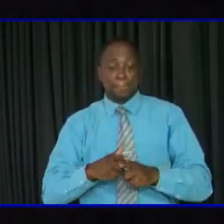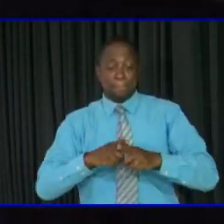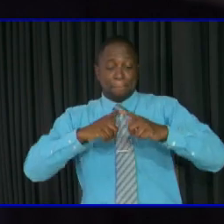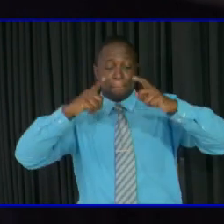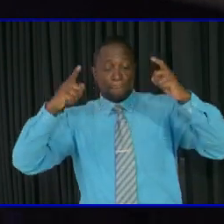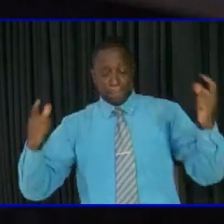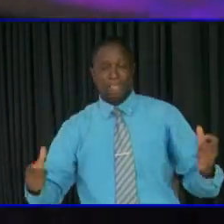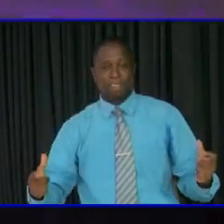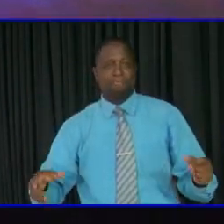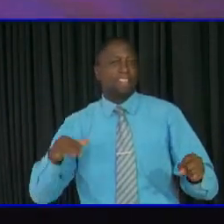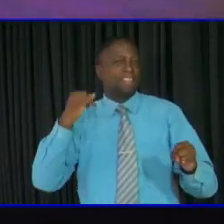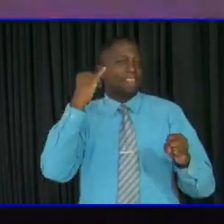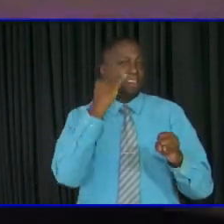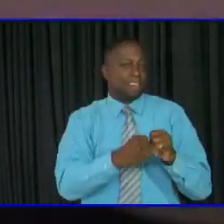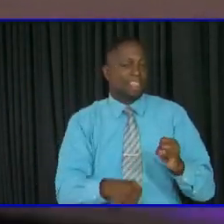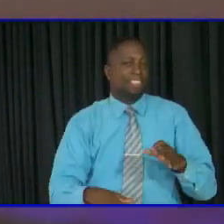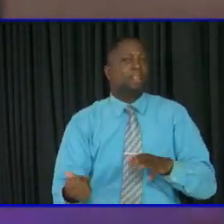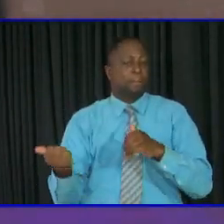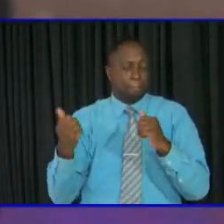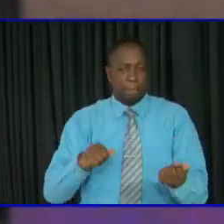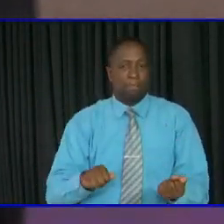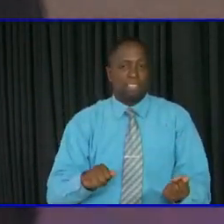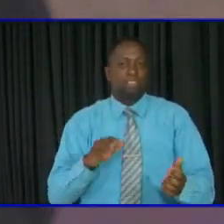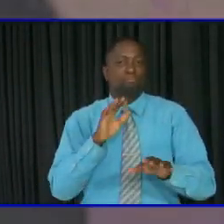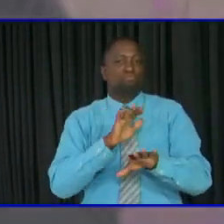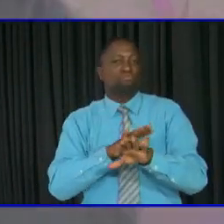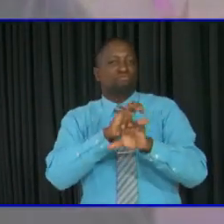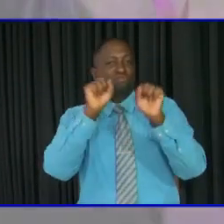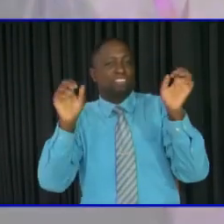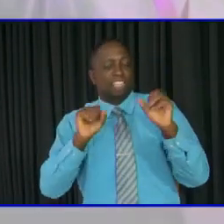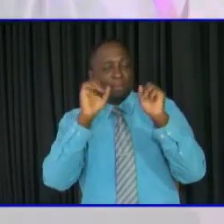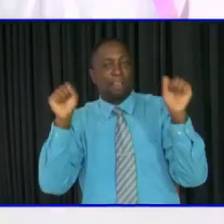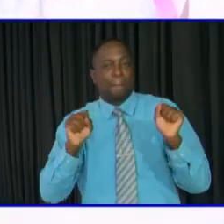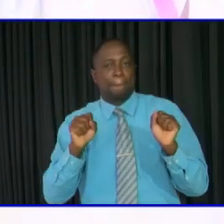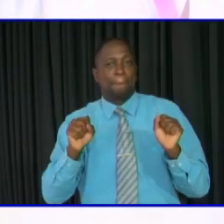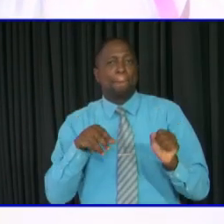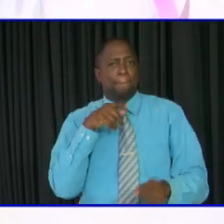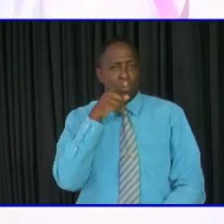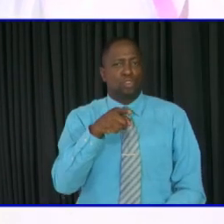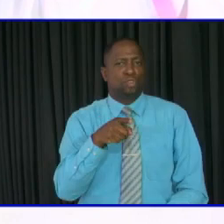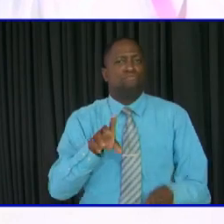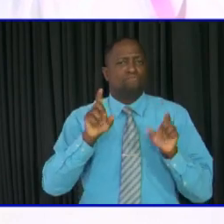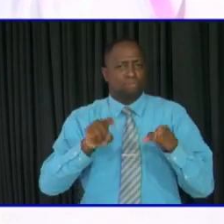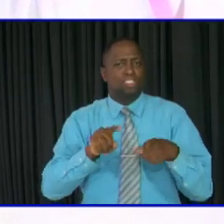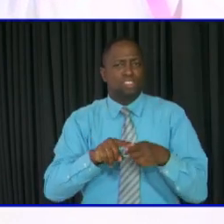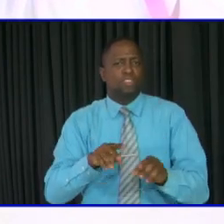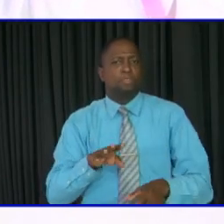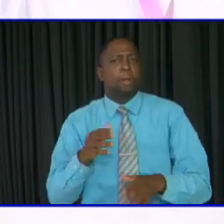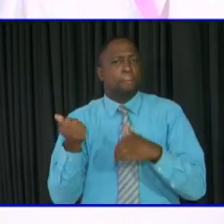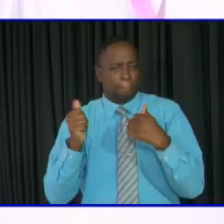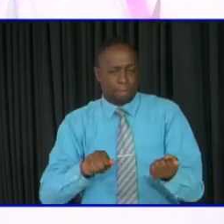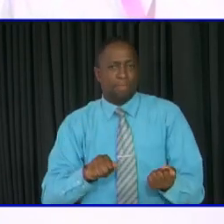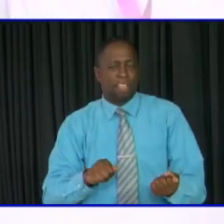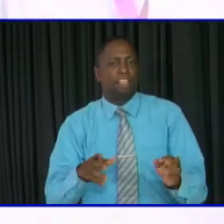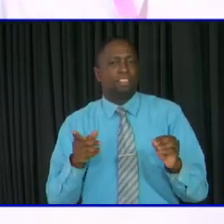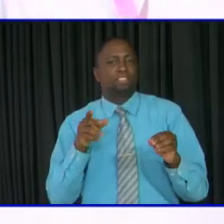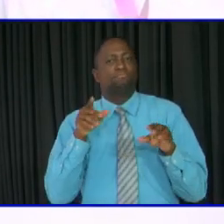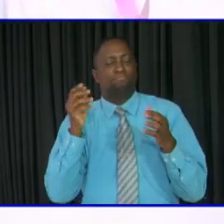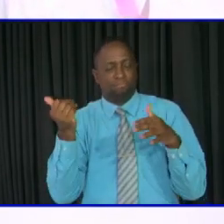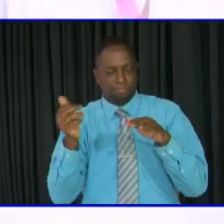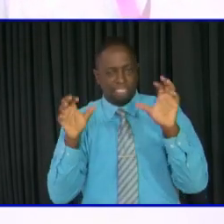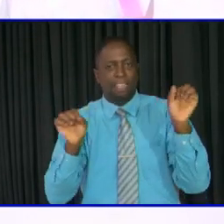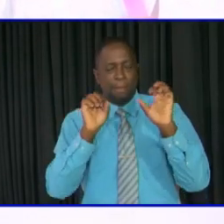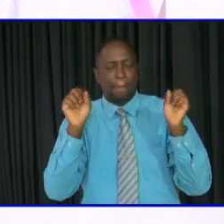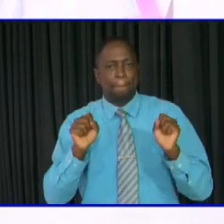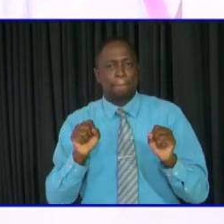baptism on Sabbath. And you should be in that number. Come, decide now. Be ready